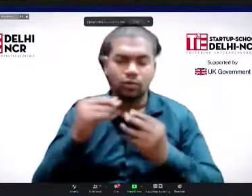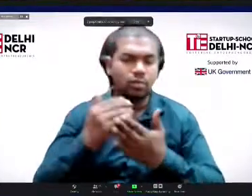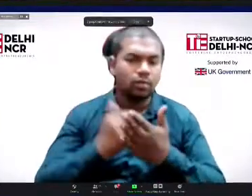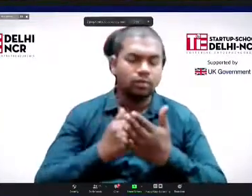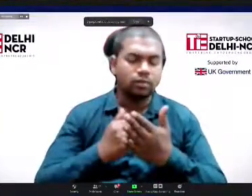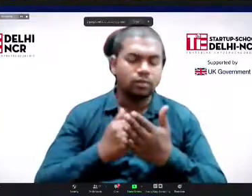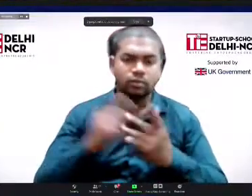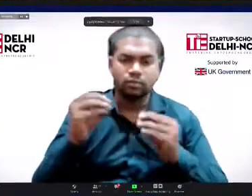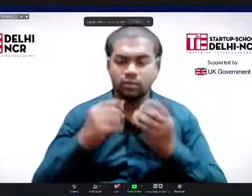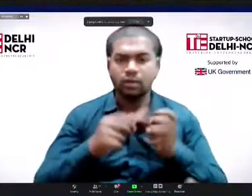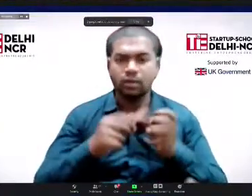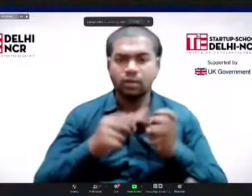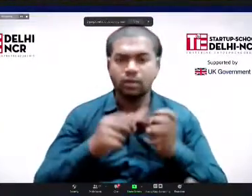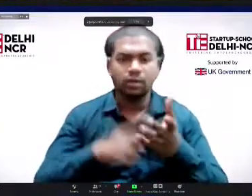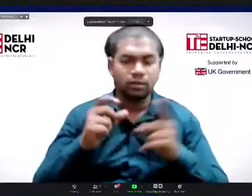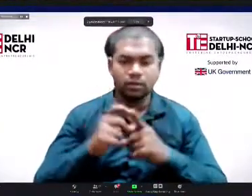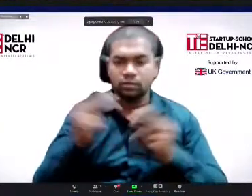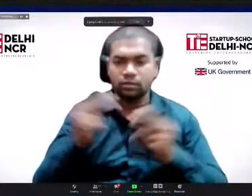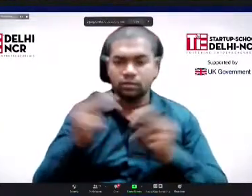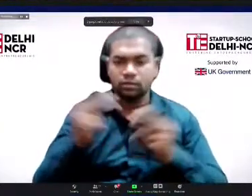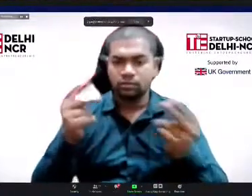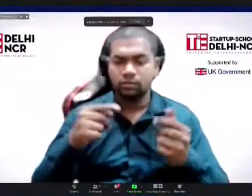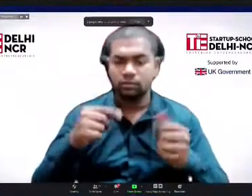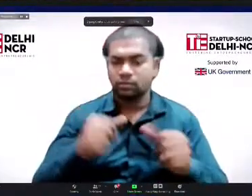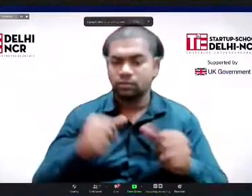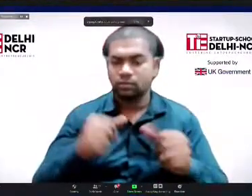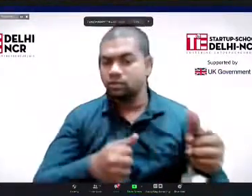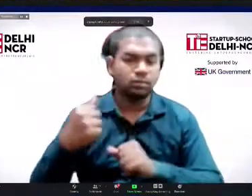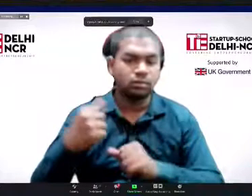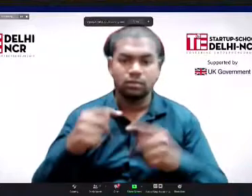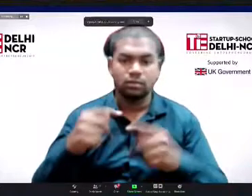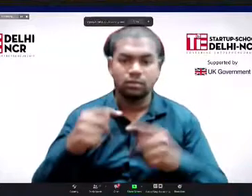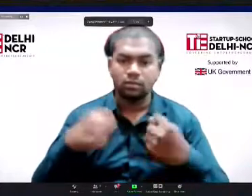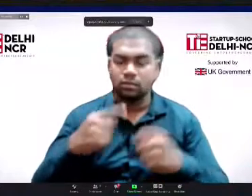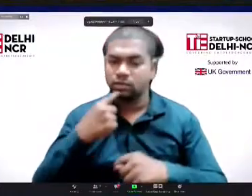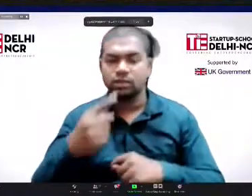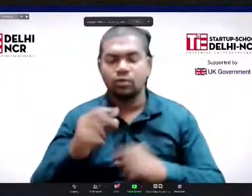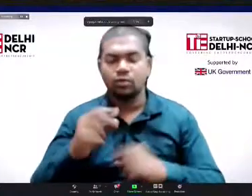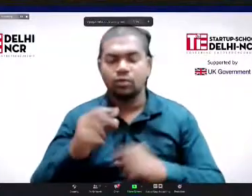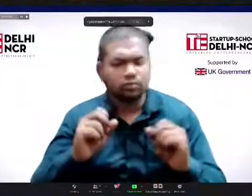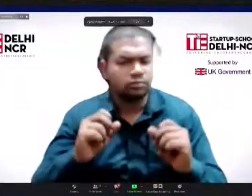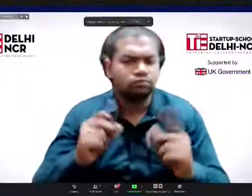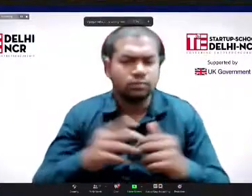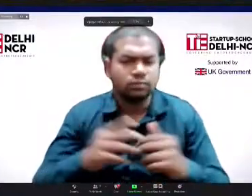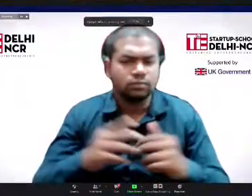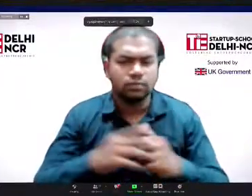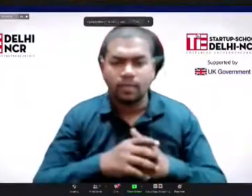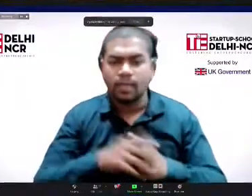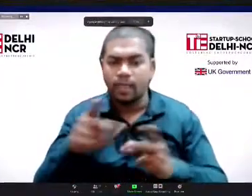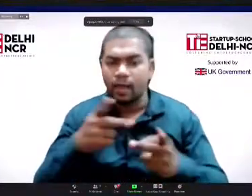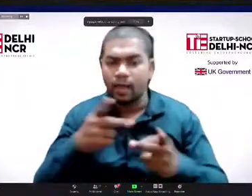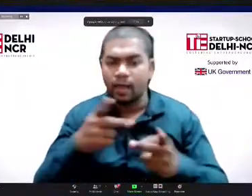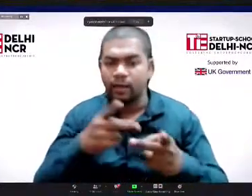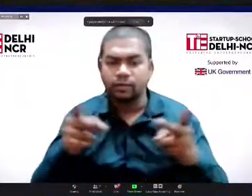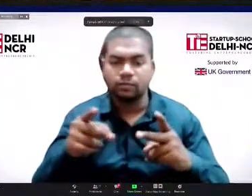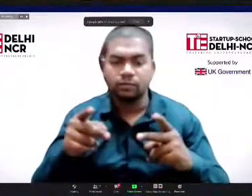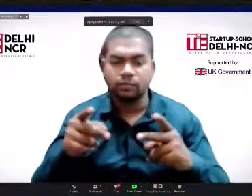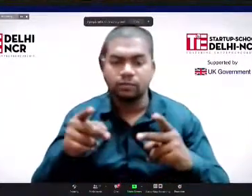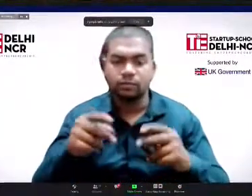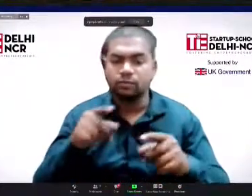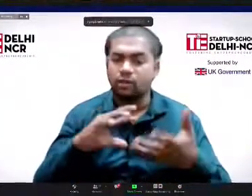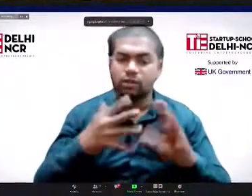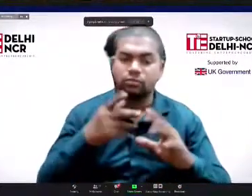and live brand design, it's stepping back and try to say, okay, which kind of system